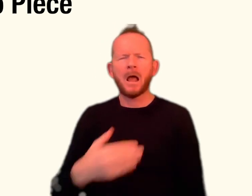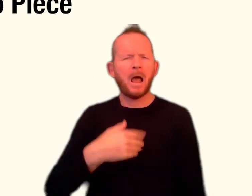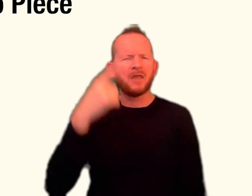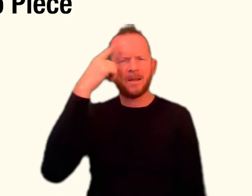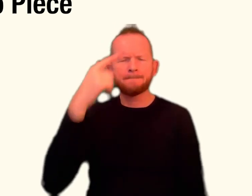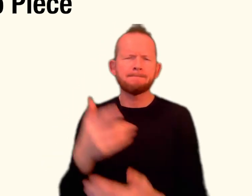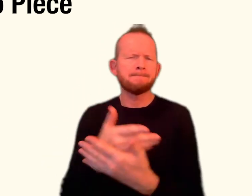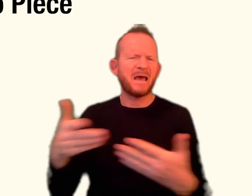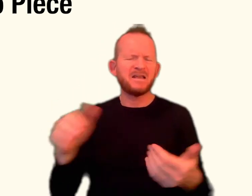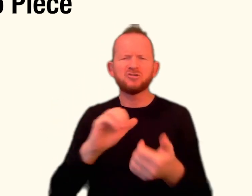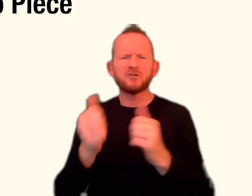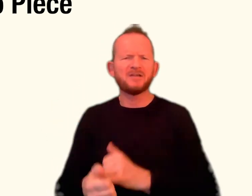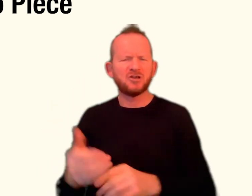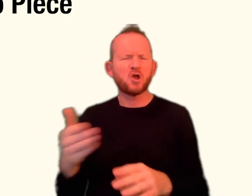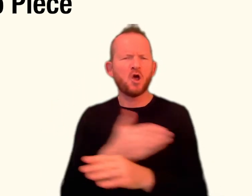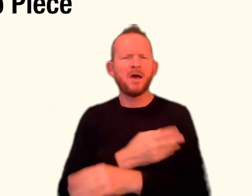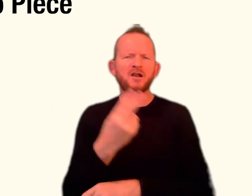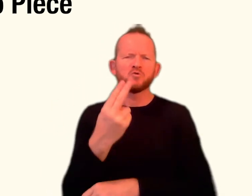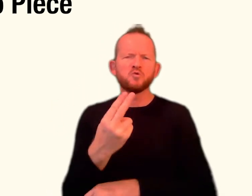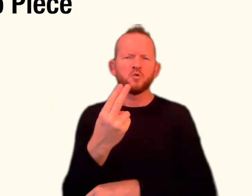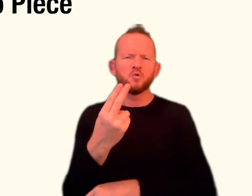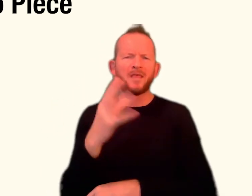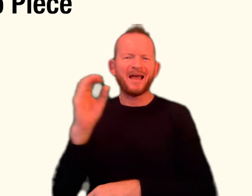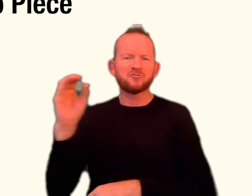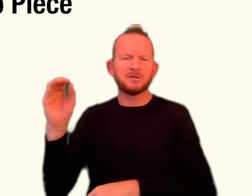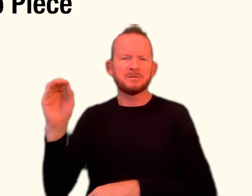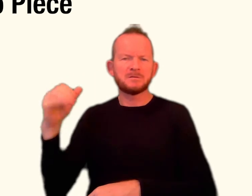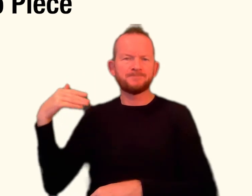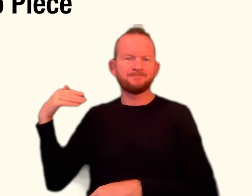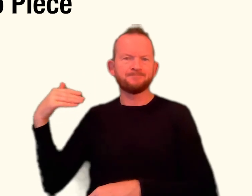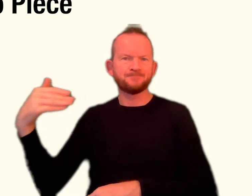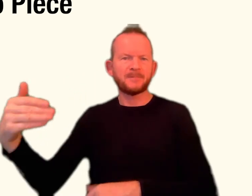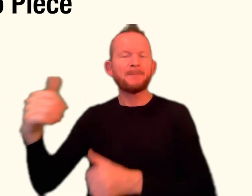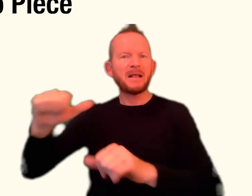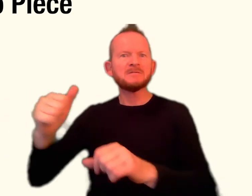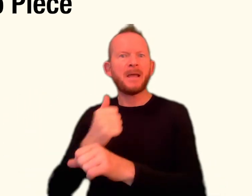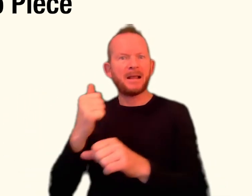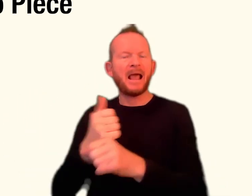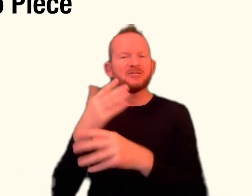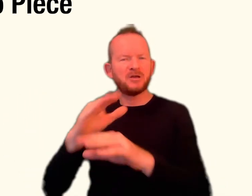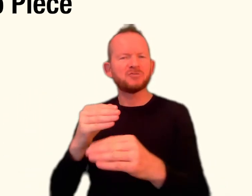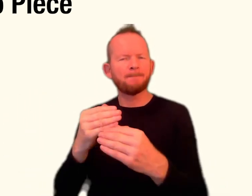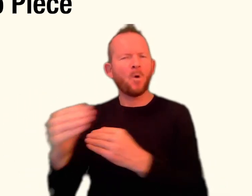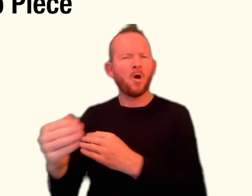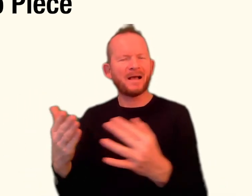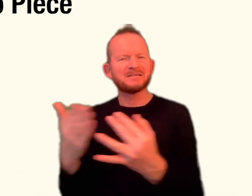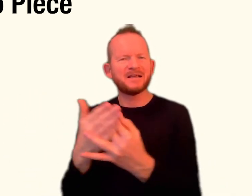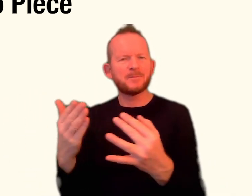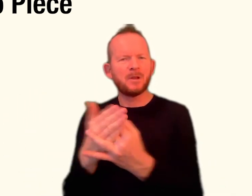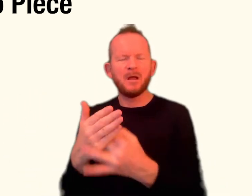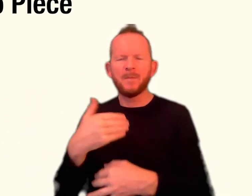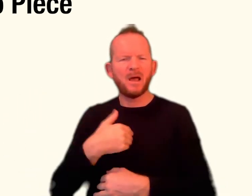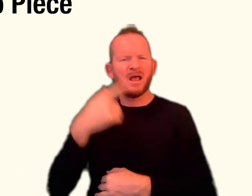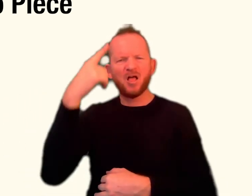early 2000s which began to make education more accessible, but I don't think an understanding of